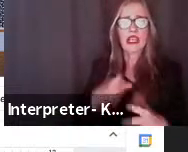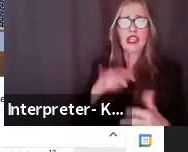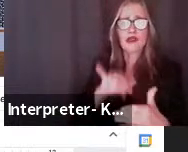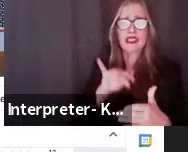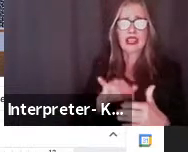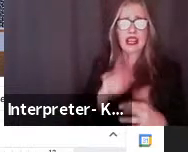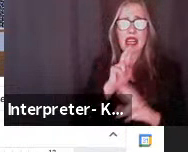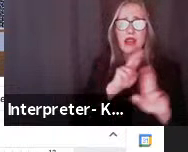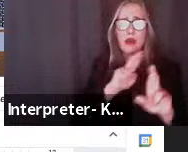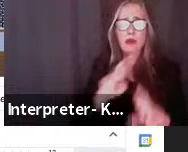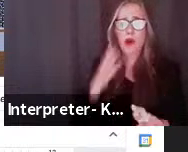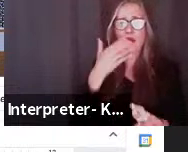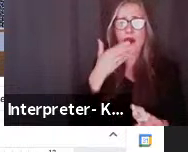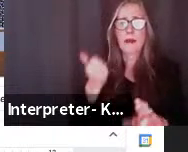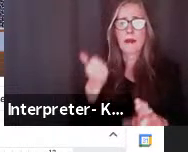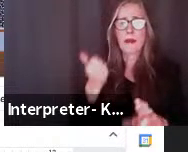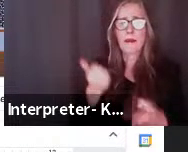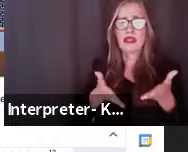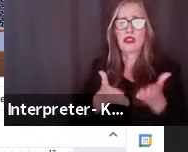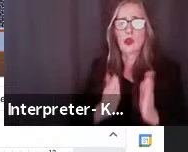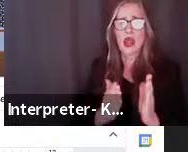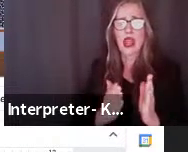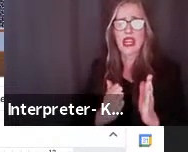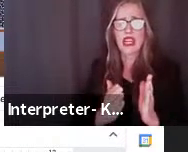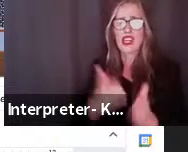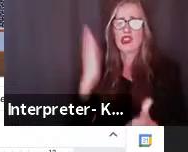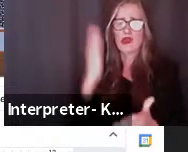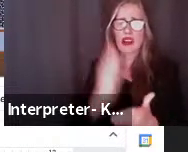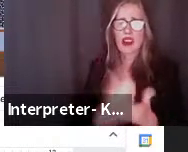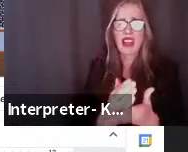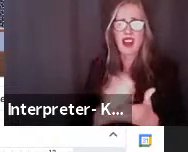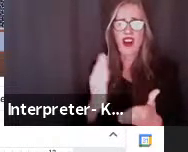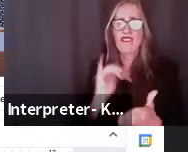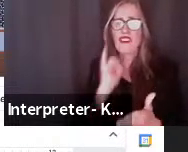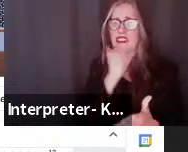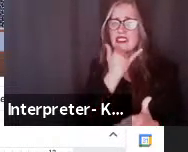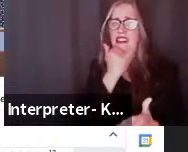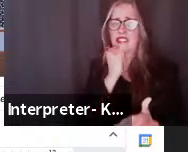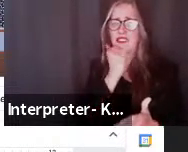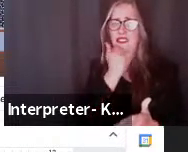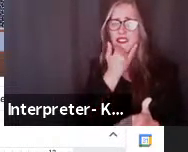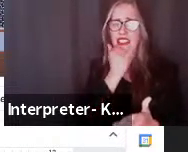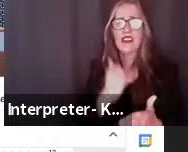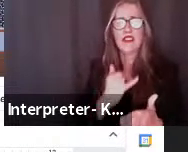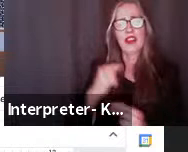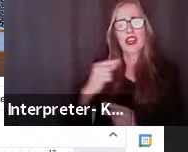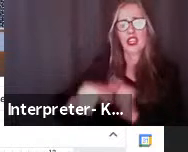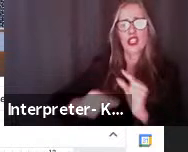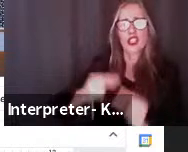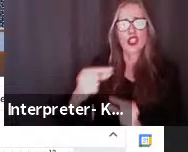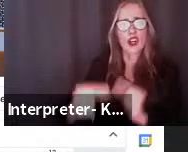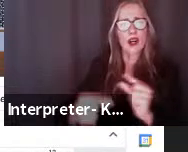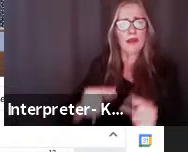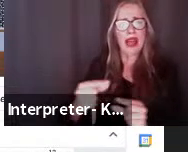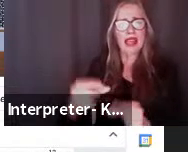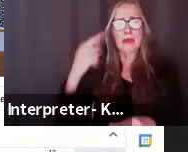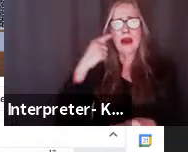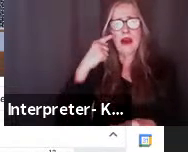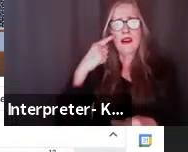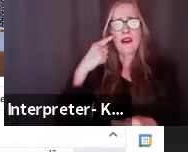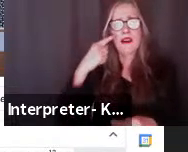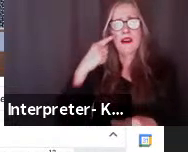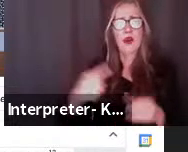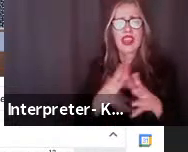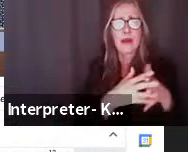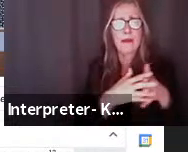population in this this oddly titled brief dr harry laughlin famous eugenesis researcher academic states